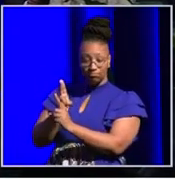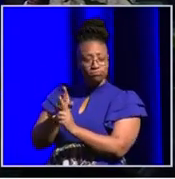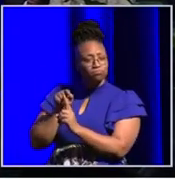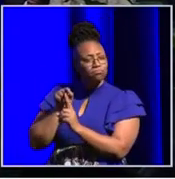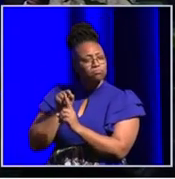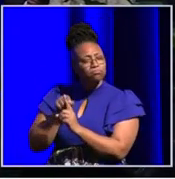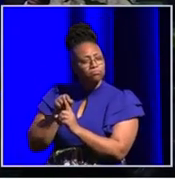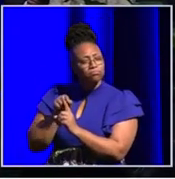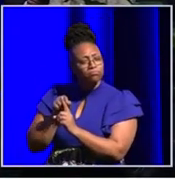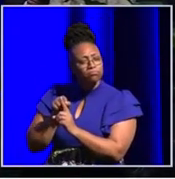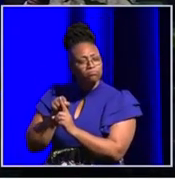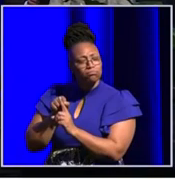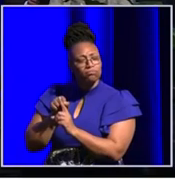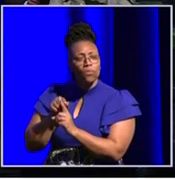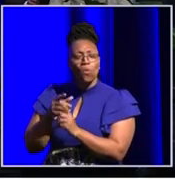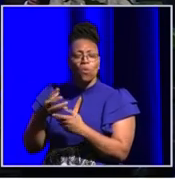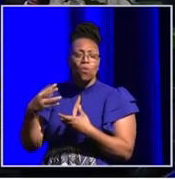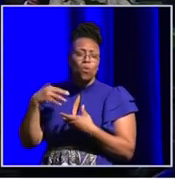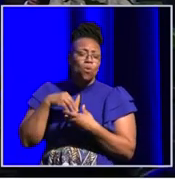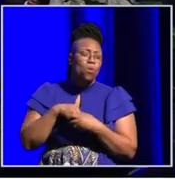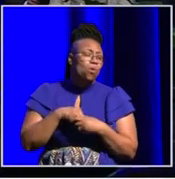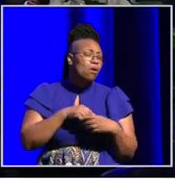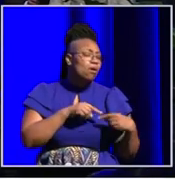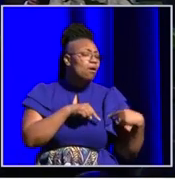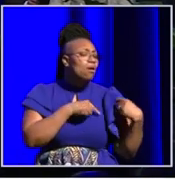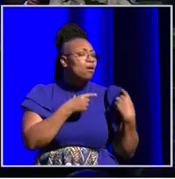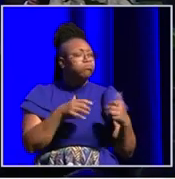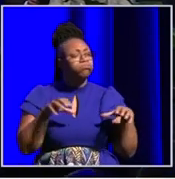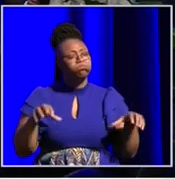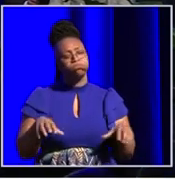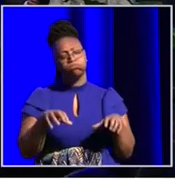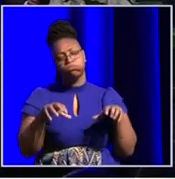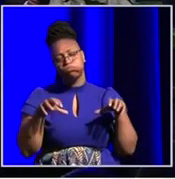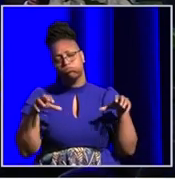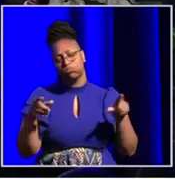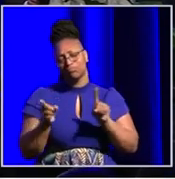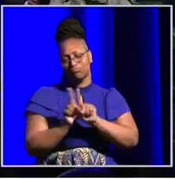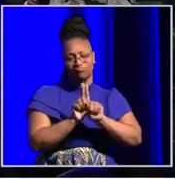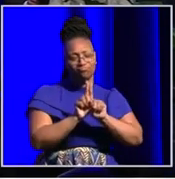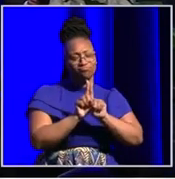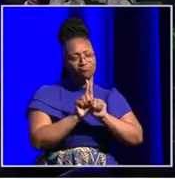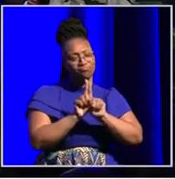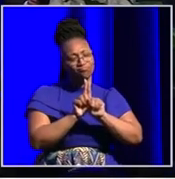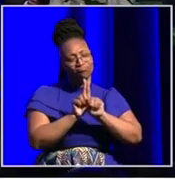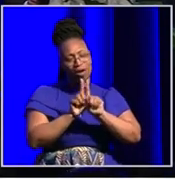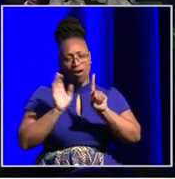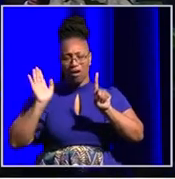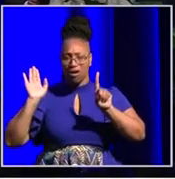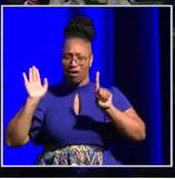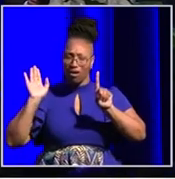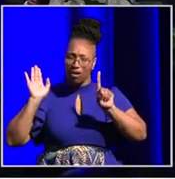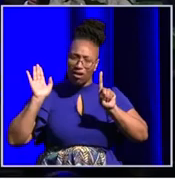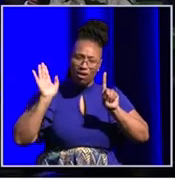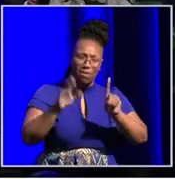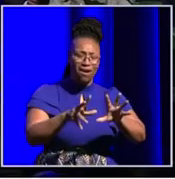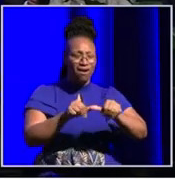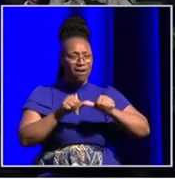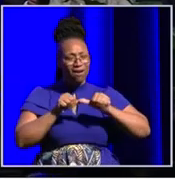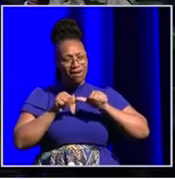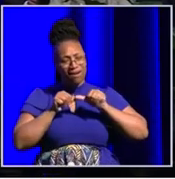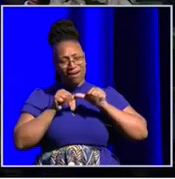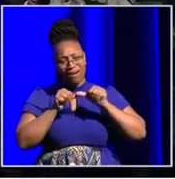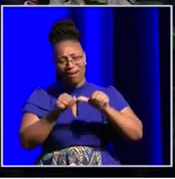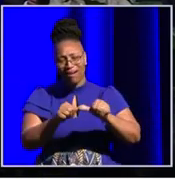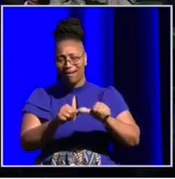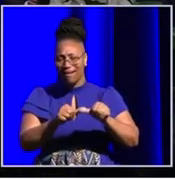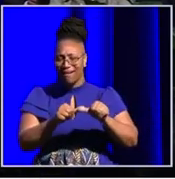here with us again and again, and hopefully is going to bring about statehood